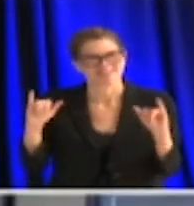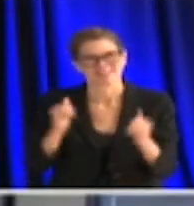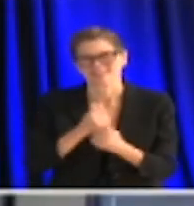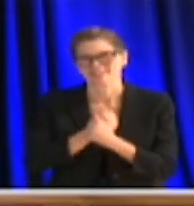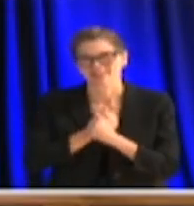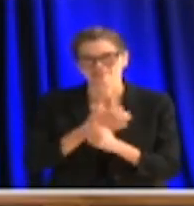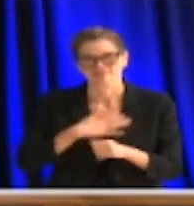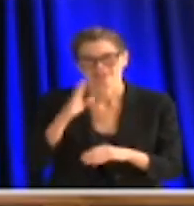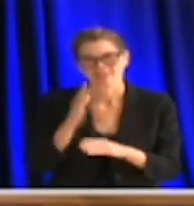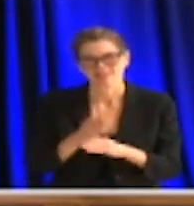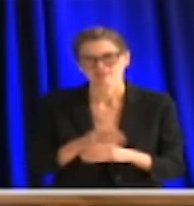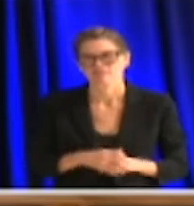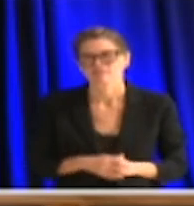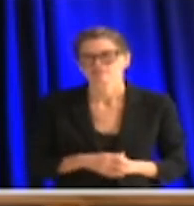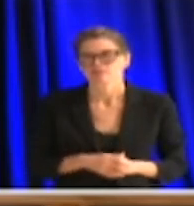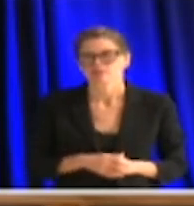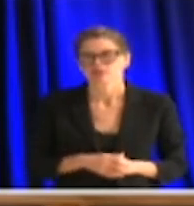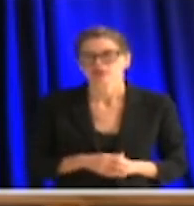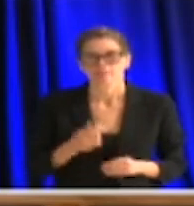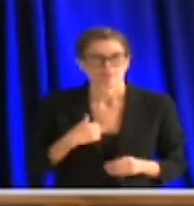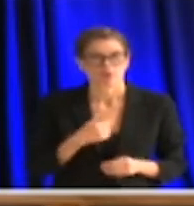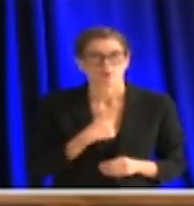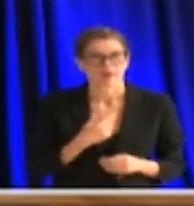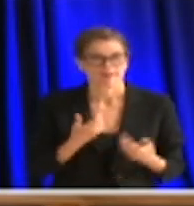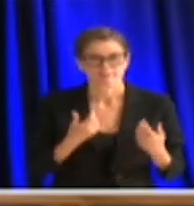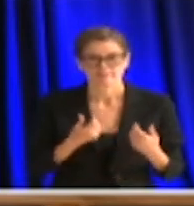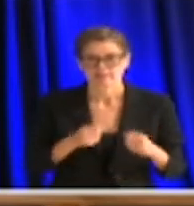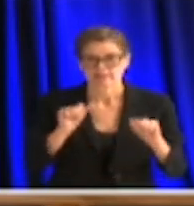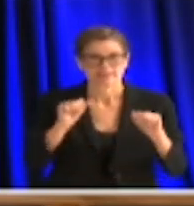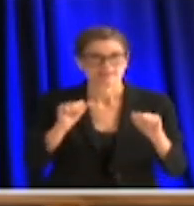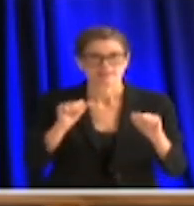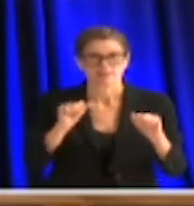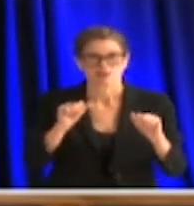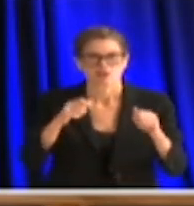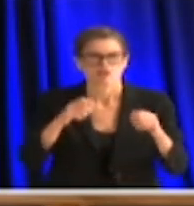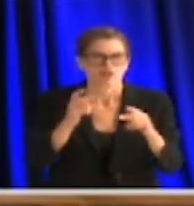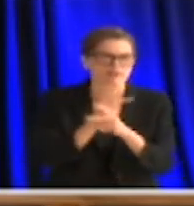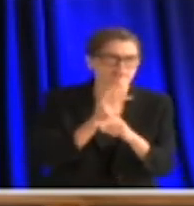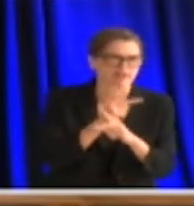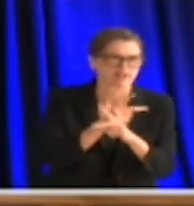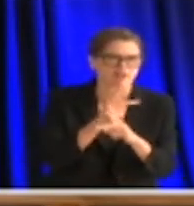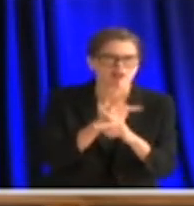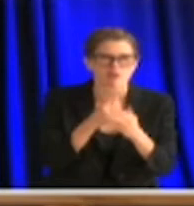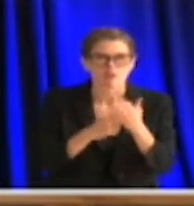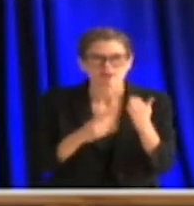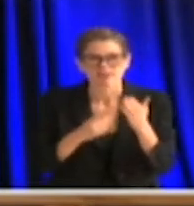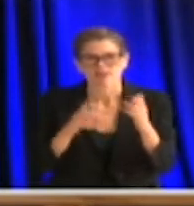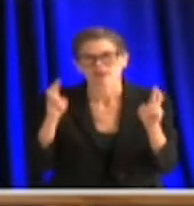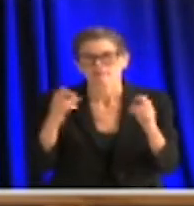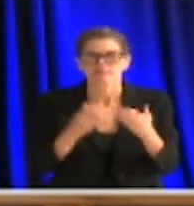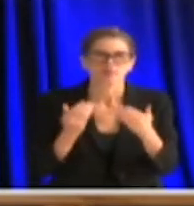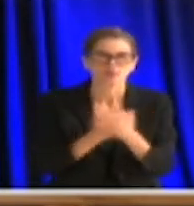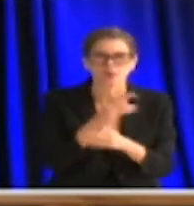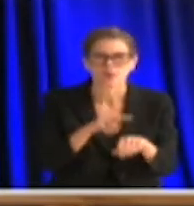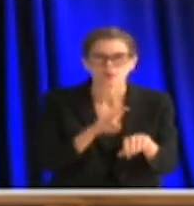But as we continue to navigate our new normal, please know that District 5 staff and commissioners are